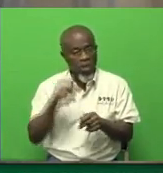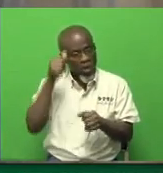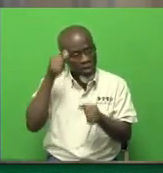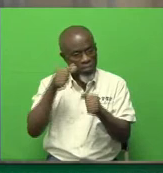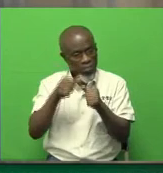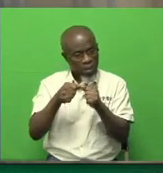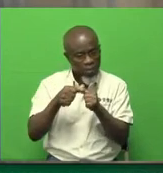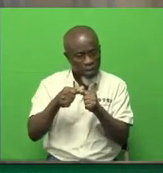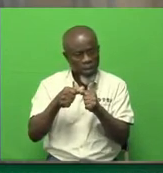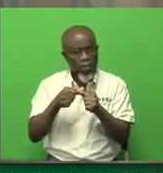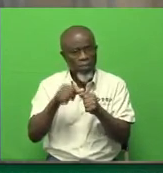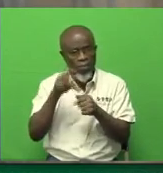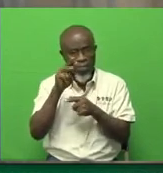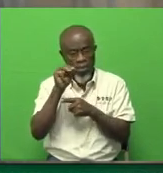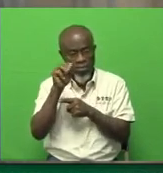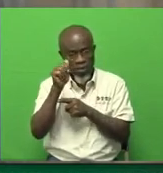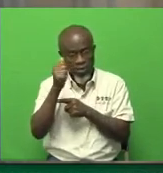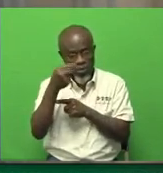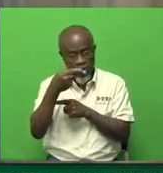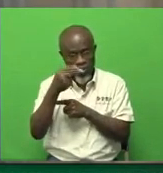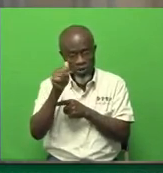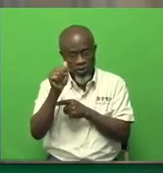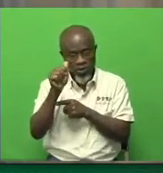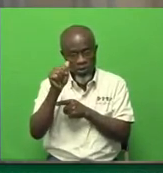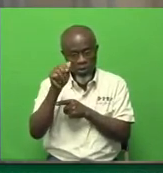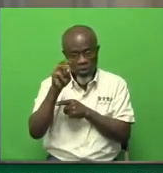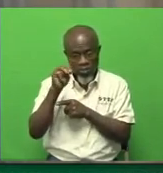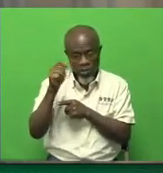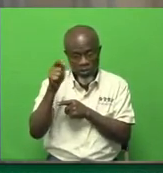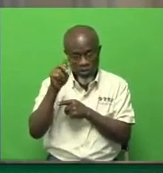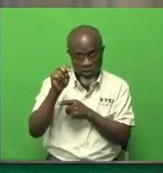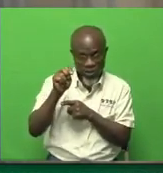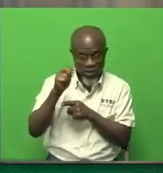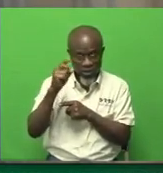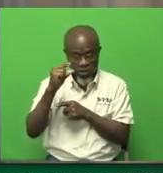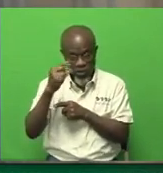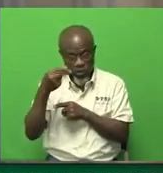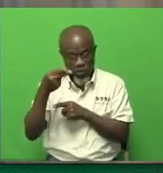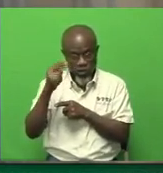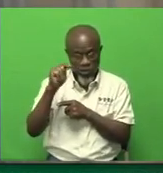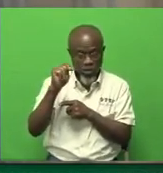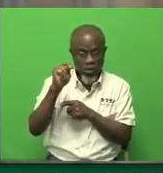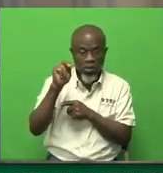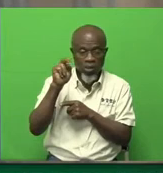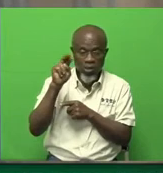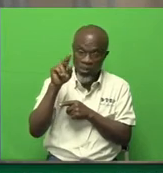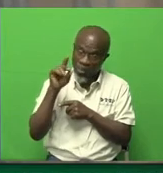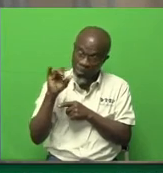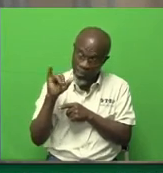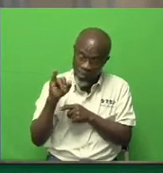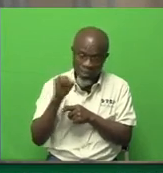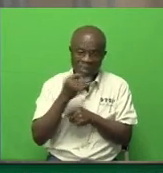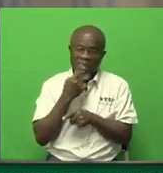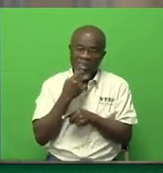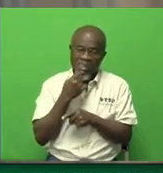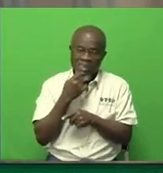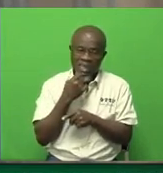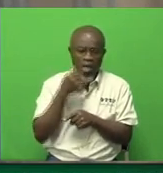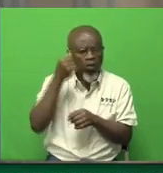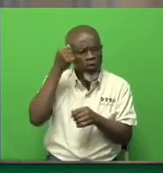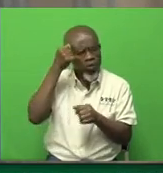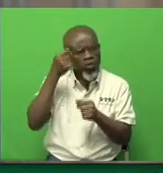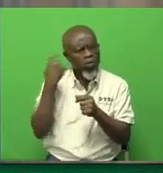when I despair I remember that all through history the way of Truth and Love have always